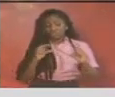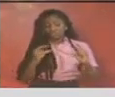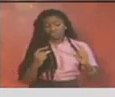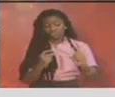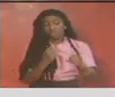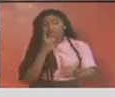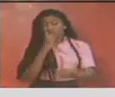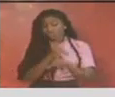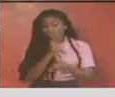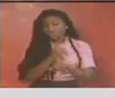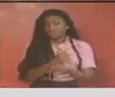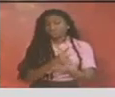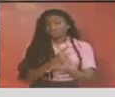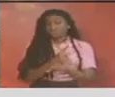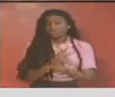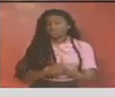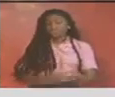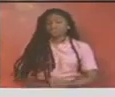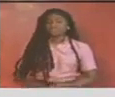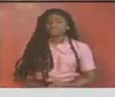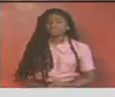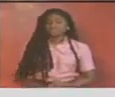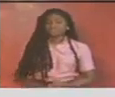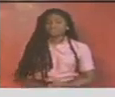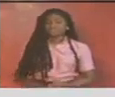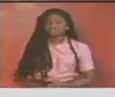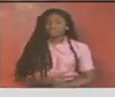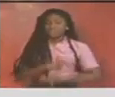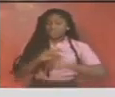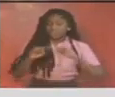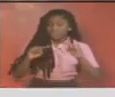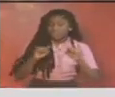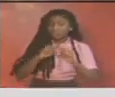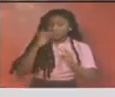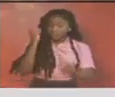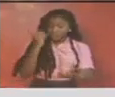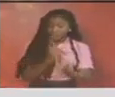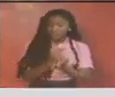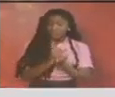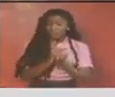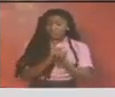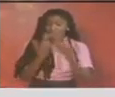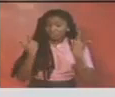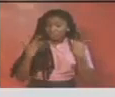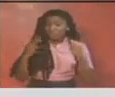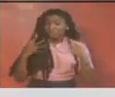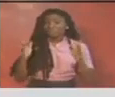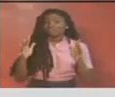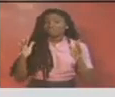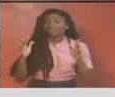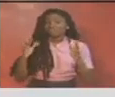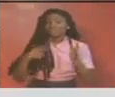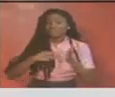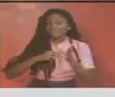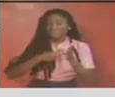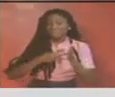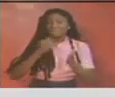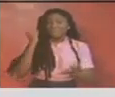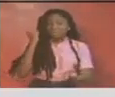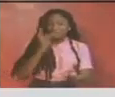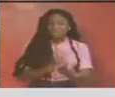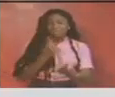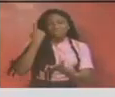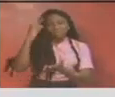appropriately. At the point of approval, that's when the vaccine would be approved for importation and registration.